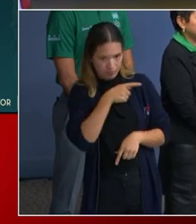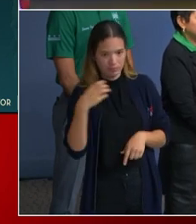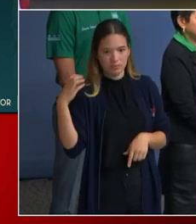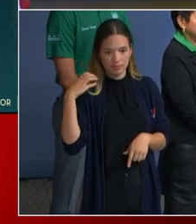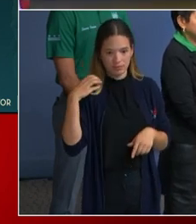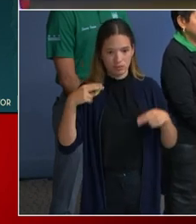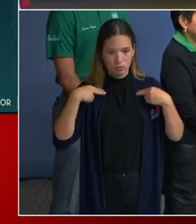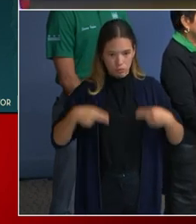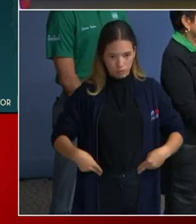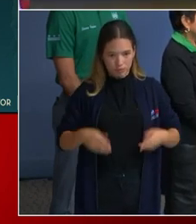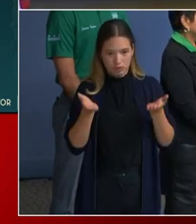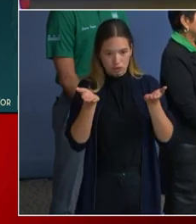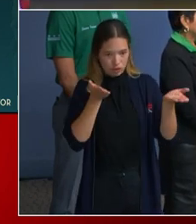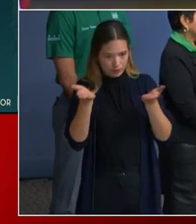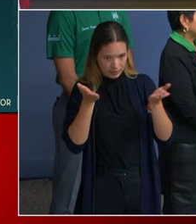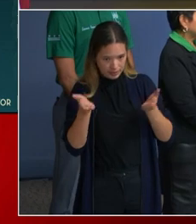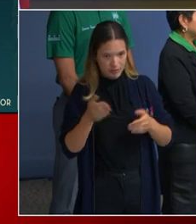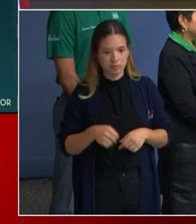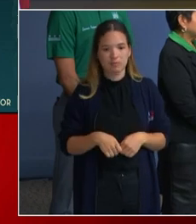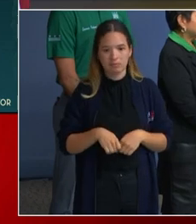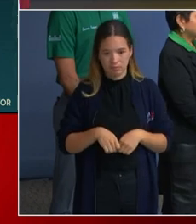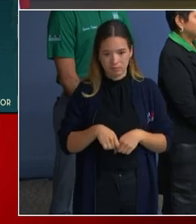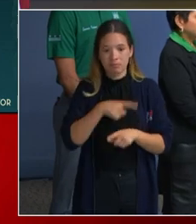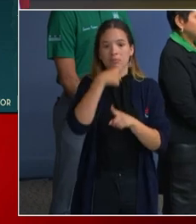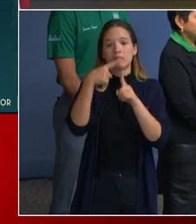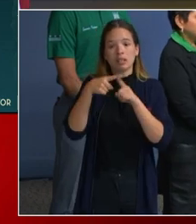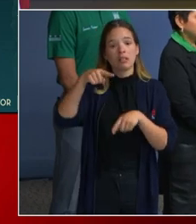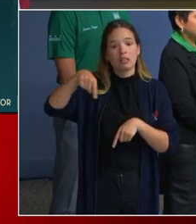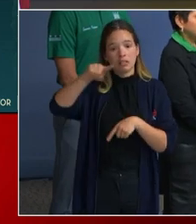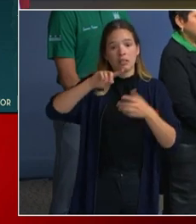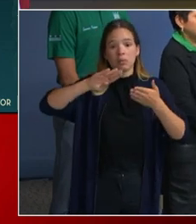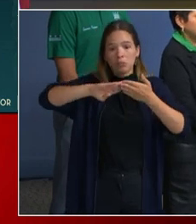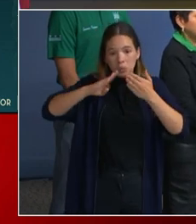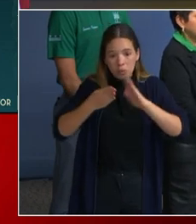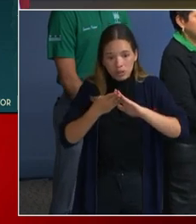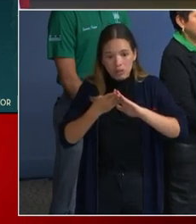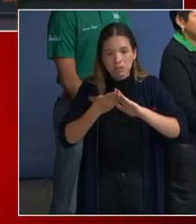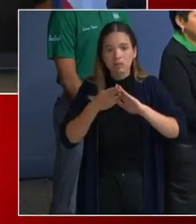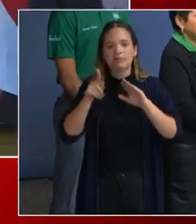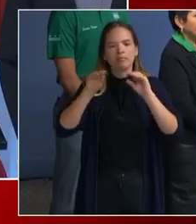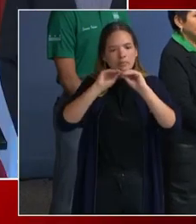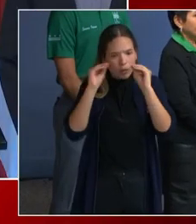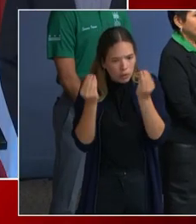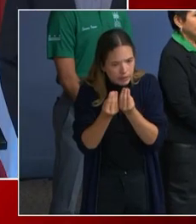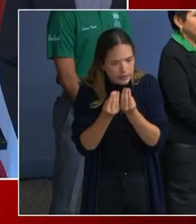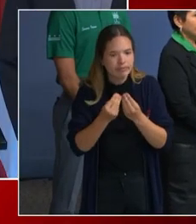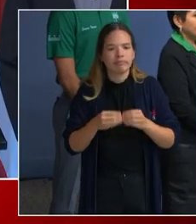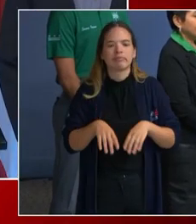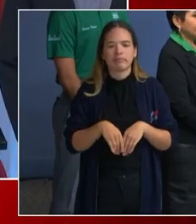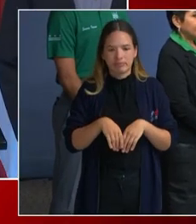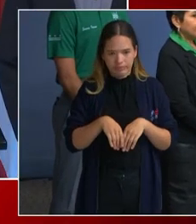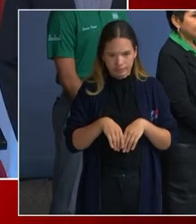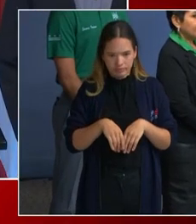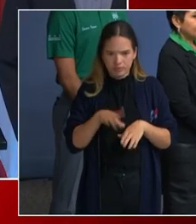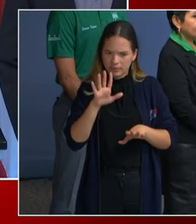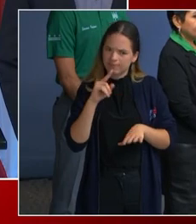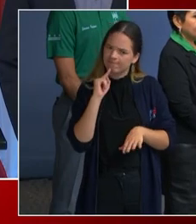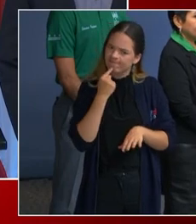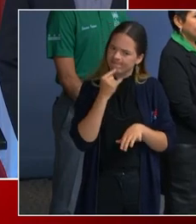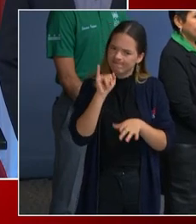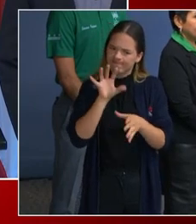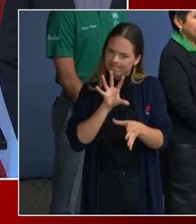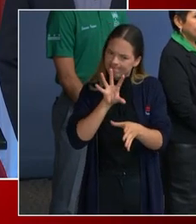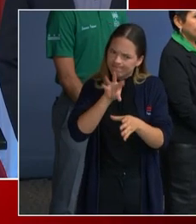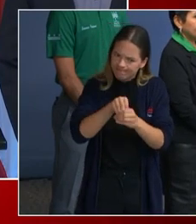also joined by community-based organizations who continue to play critical roles in our